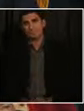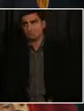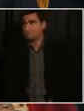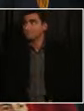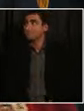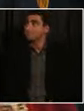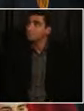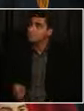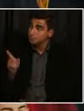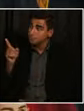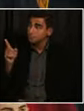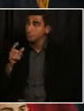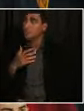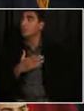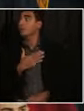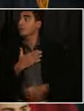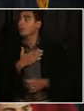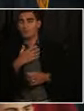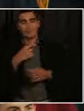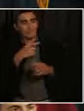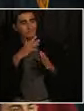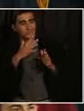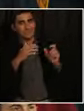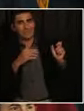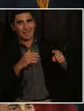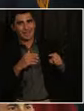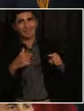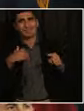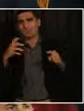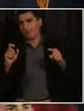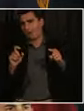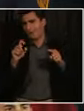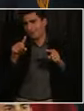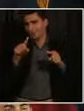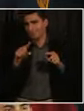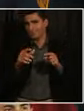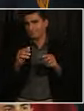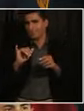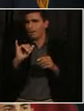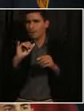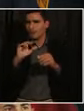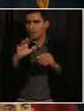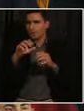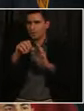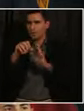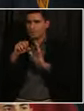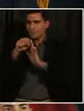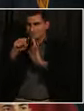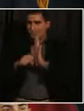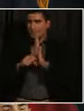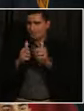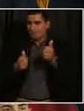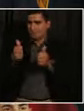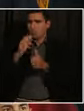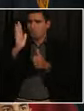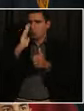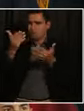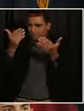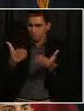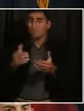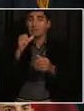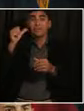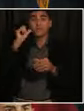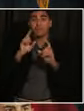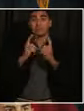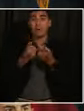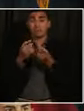I'm glad Russell went first on that because I can take another swing. I didn't hear how the state will enforce. Yesterday, the Colorado Department of Labor and Employment